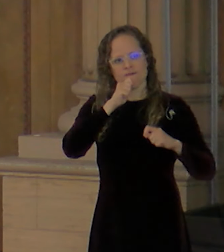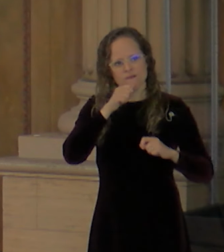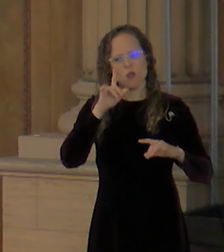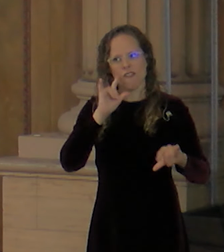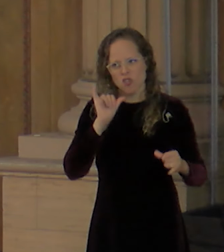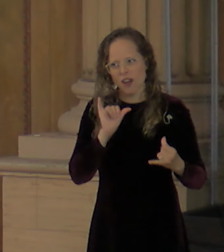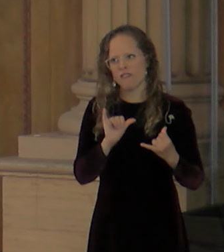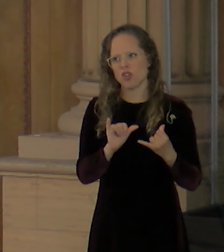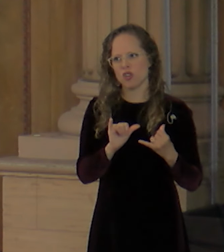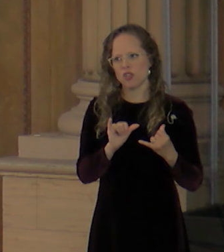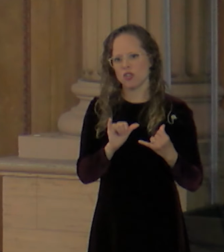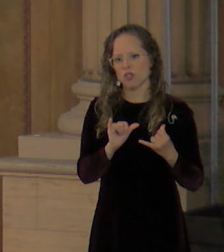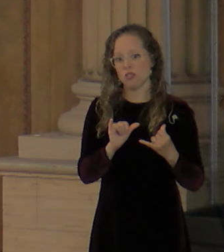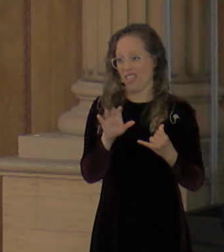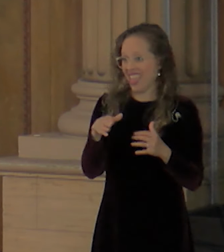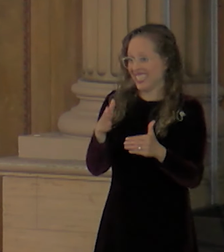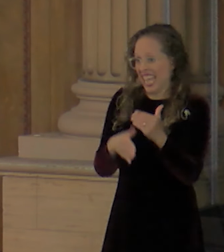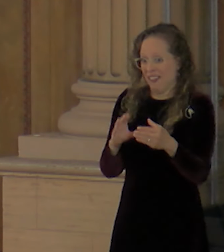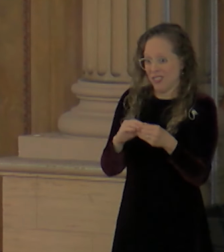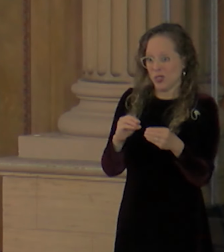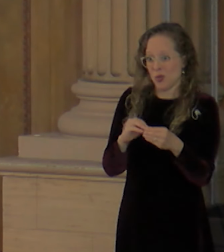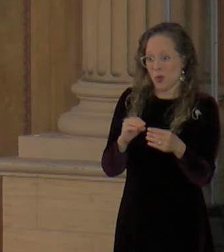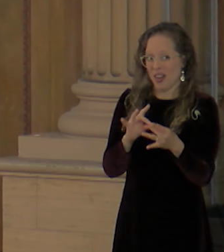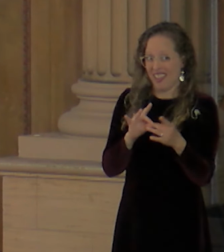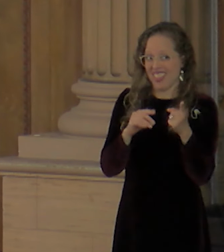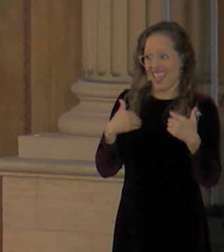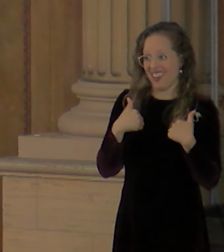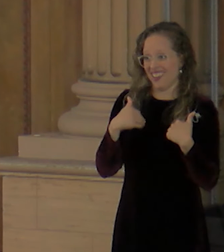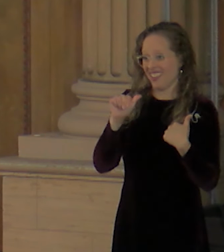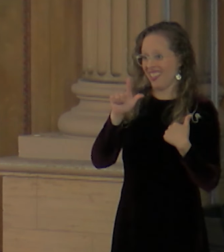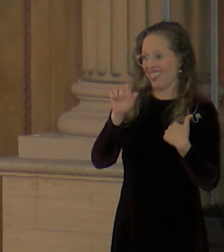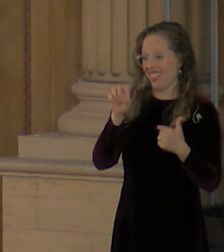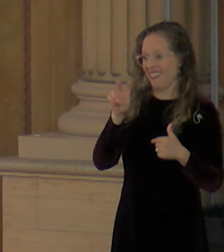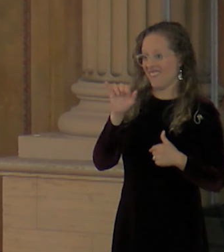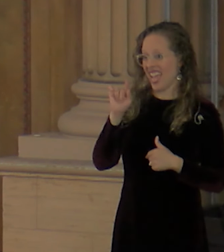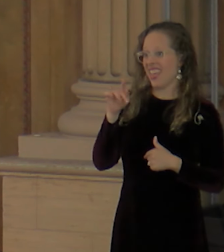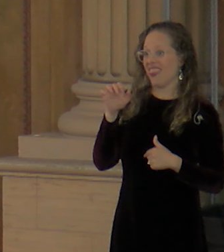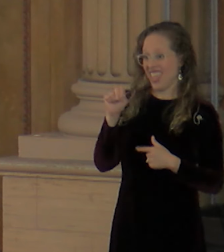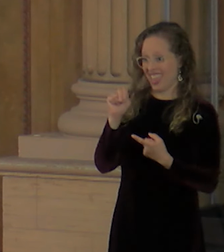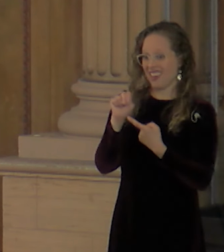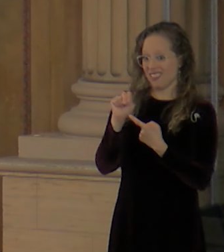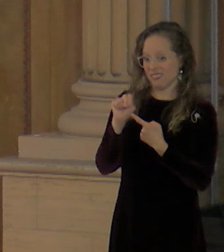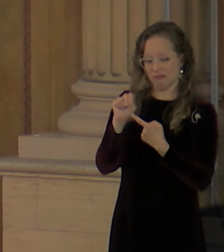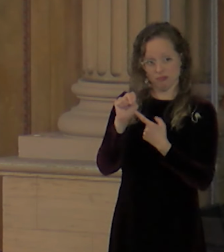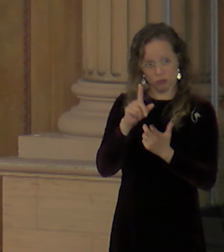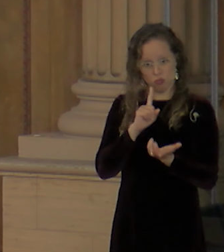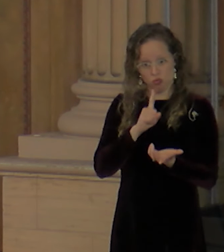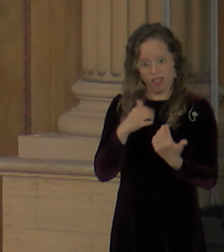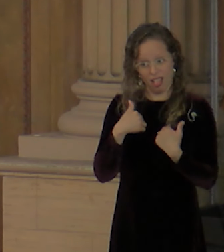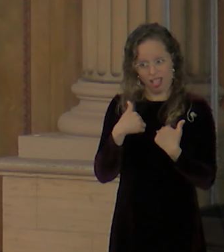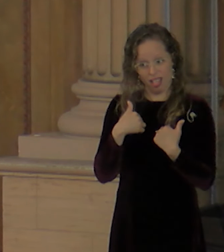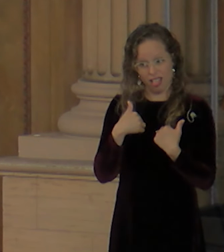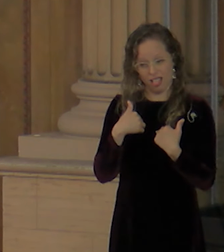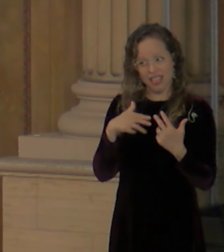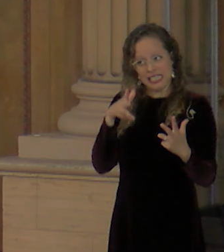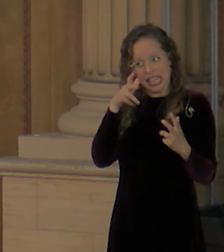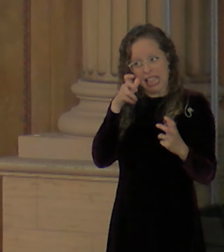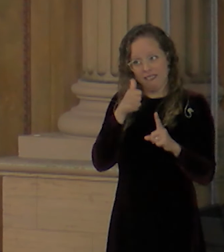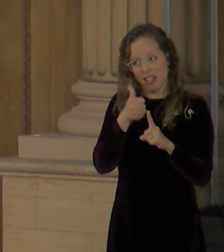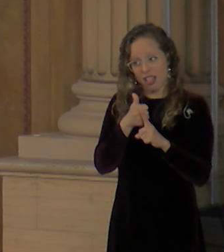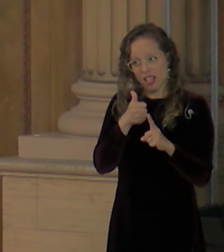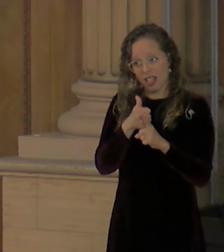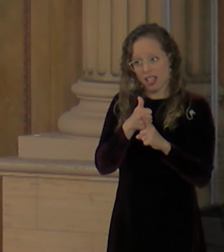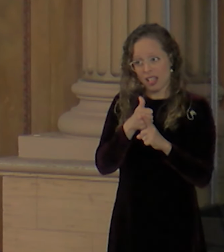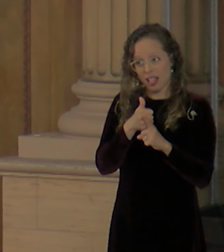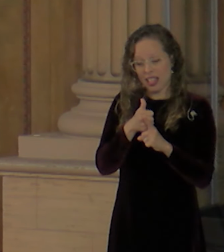And that's the end of the story of Leviathan. That Leviathan is real, and the evil he represents is real, and Satan